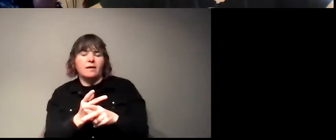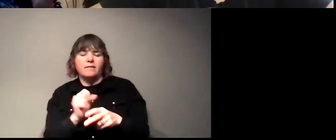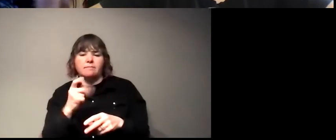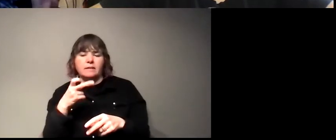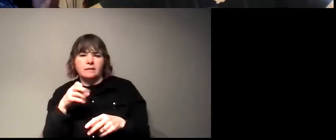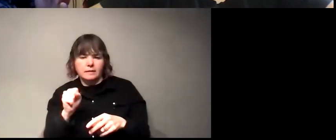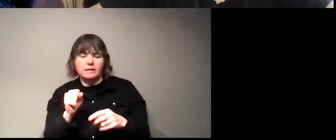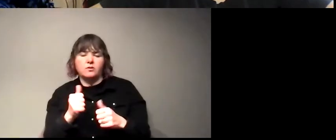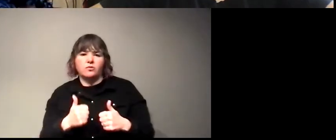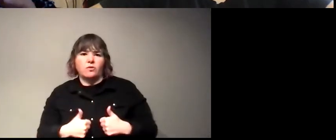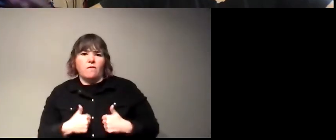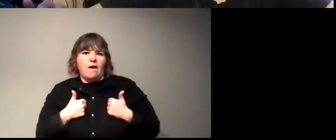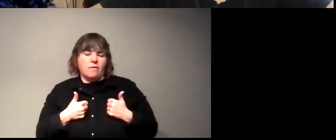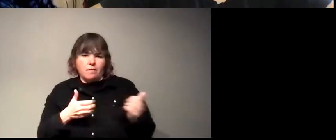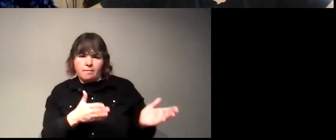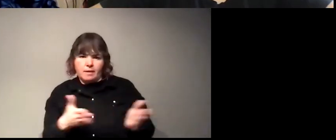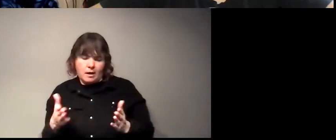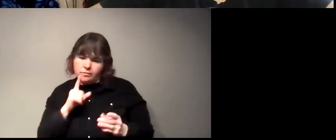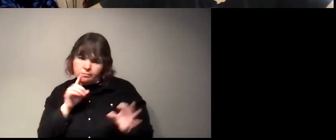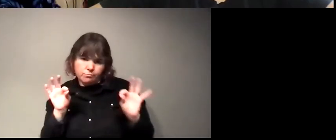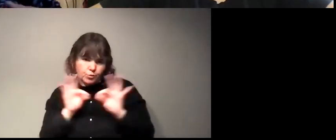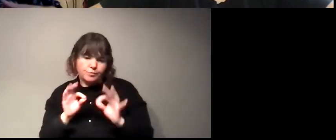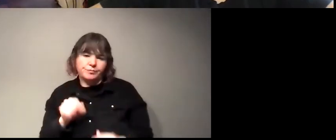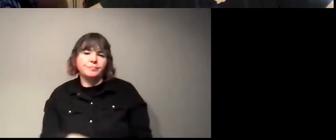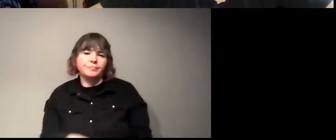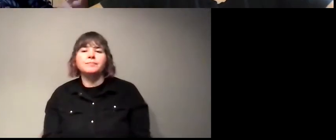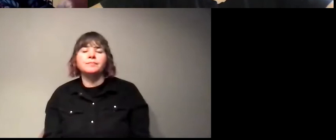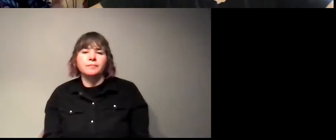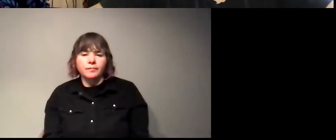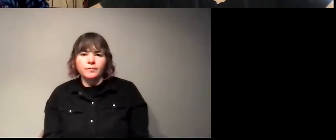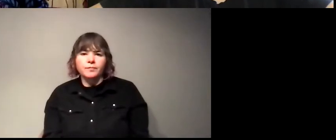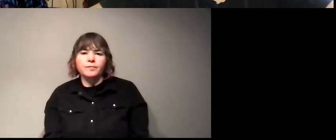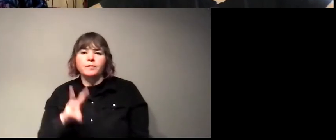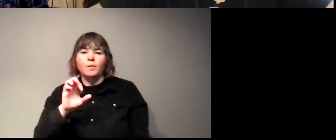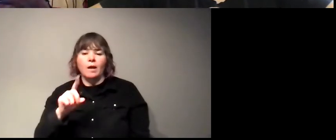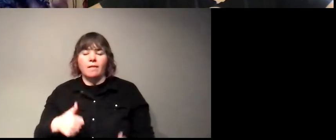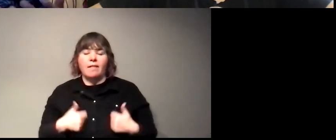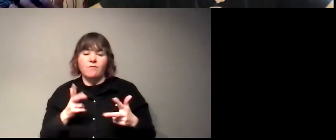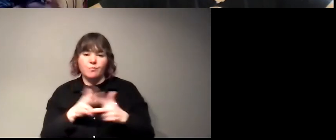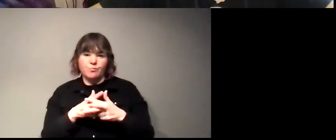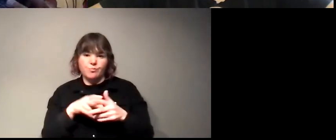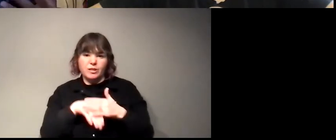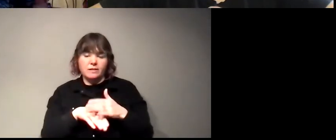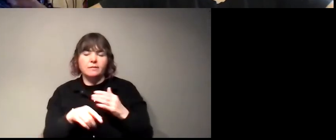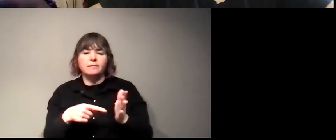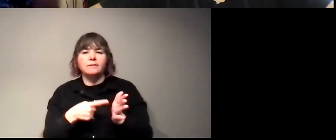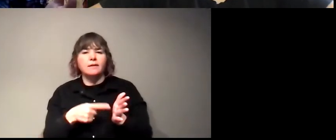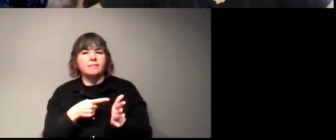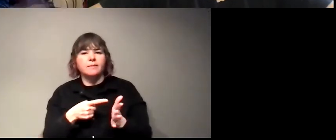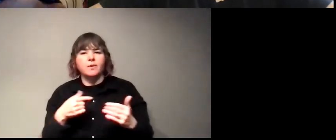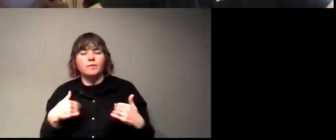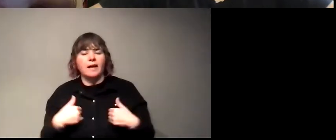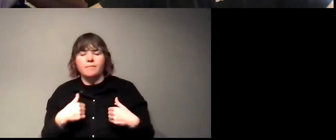species survival plans, and those are super important. Now, with the wildlife breeding, sometimes those animals don't actually get